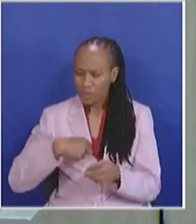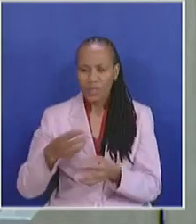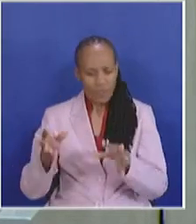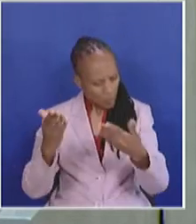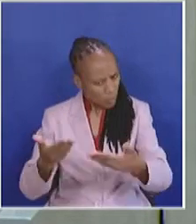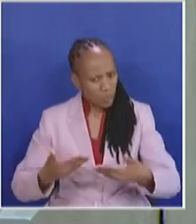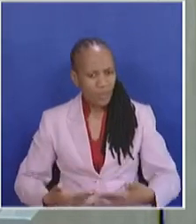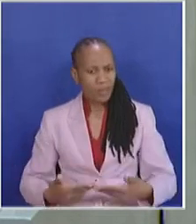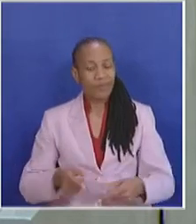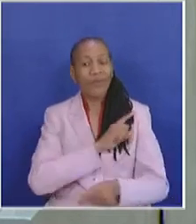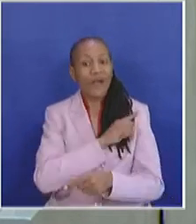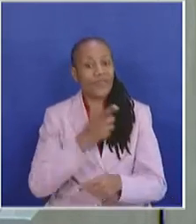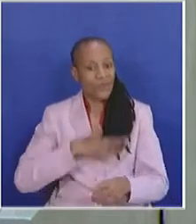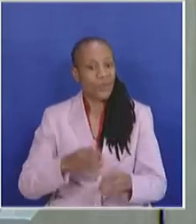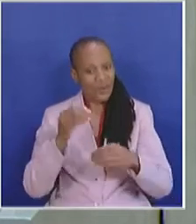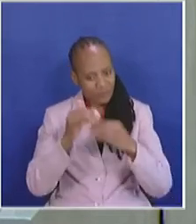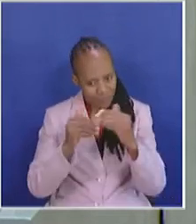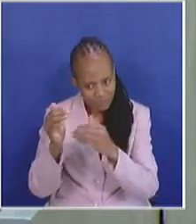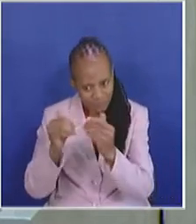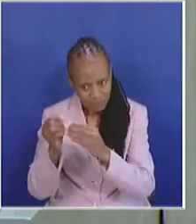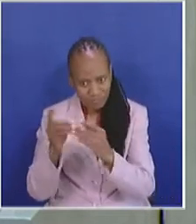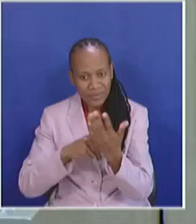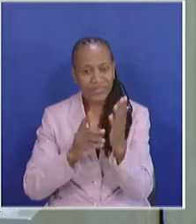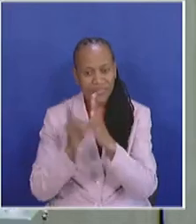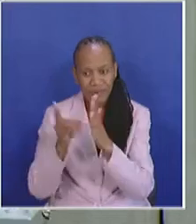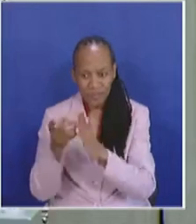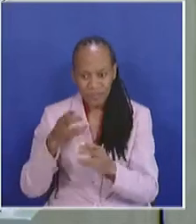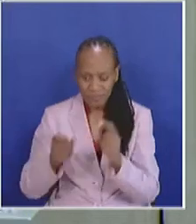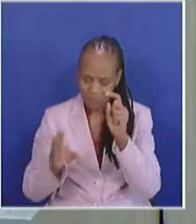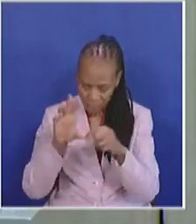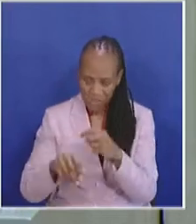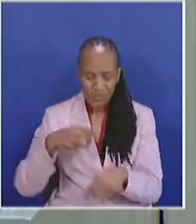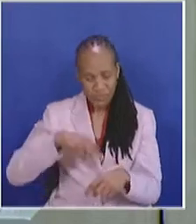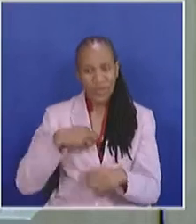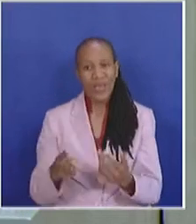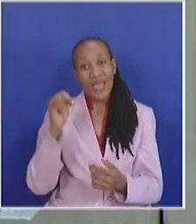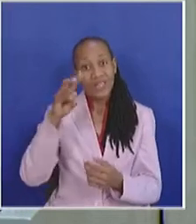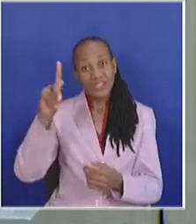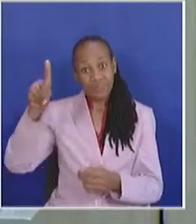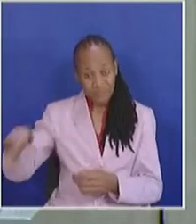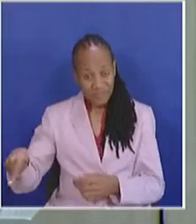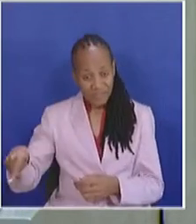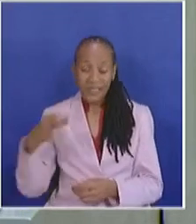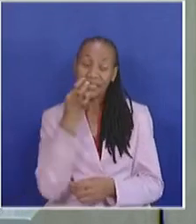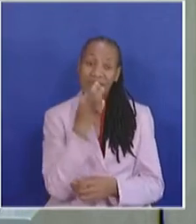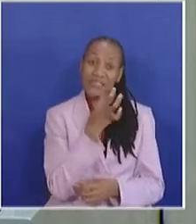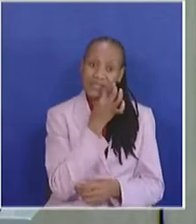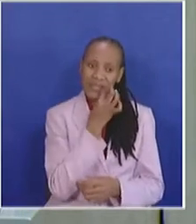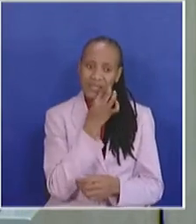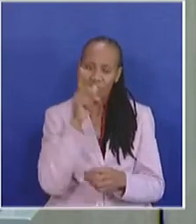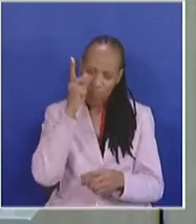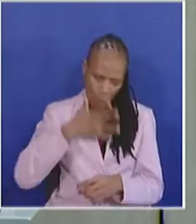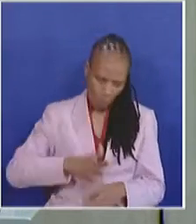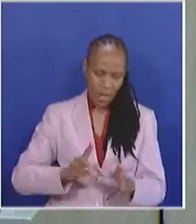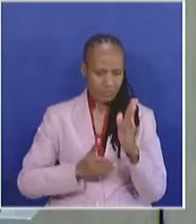advancing infrastructure investment and development. The National Development Plan identifies increased infrastructure investment